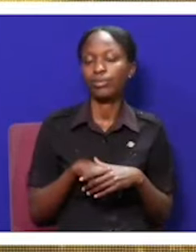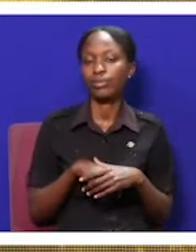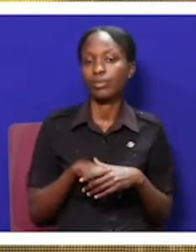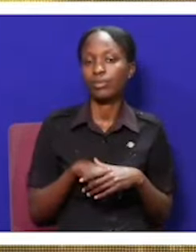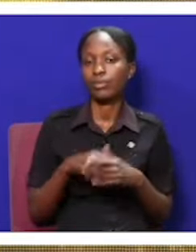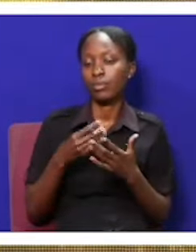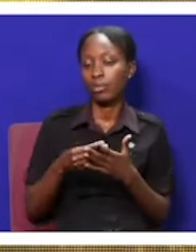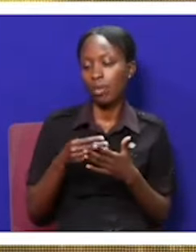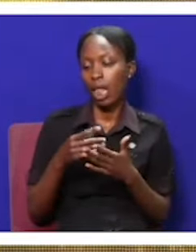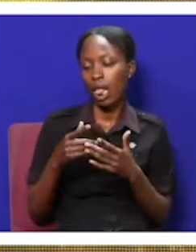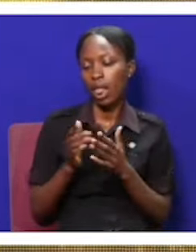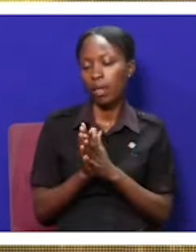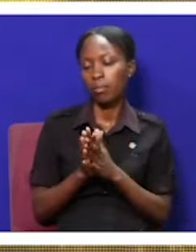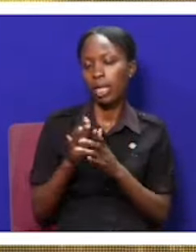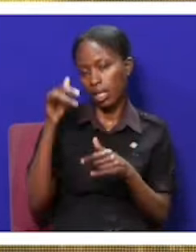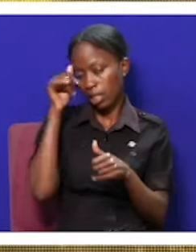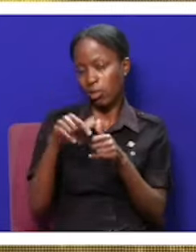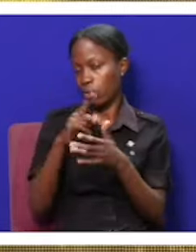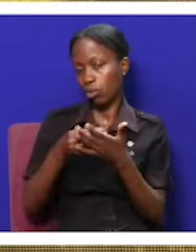we have just learned. So,